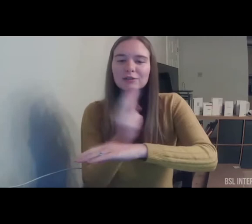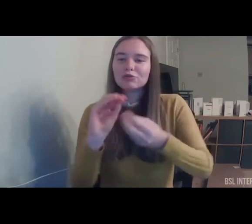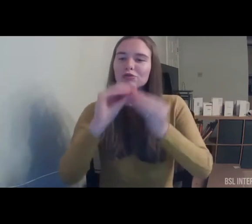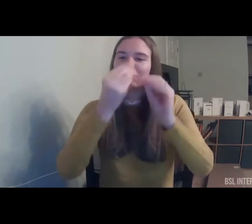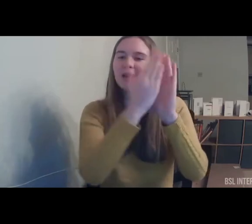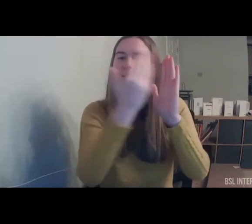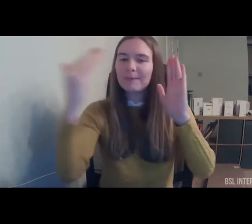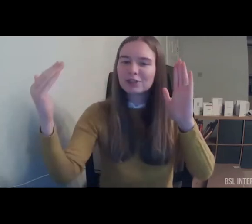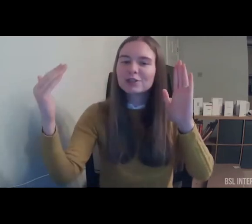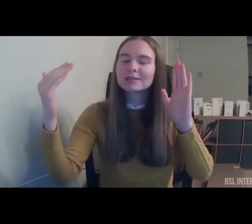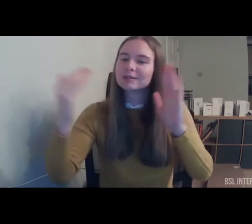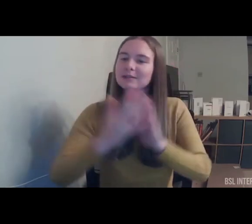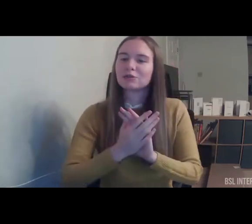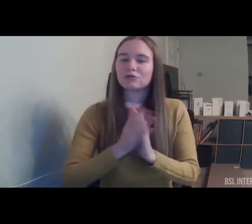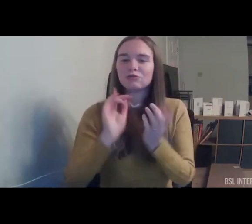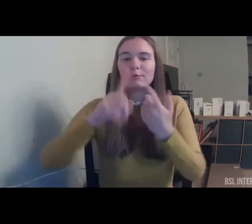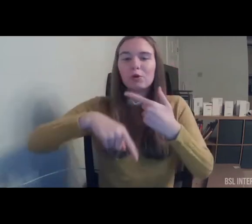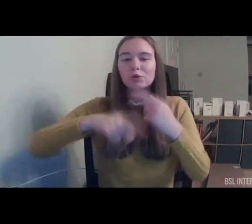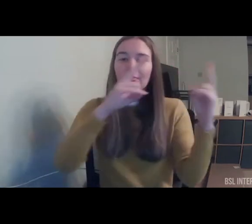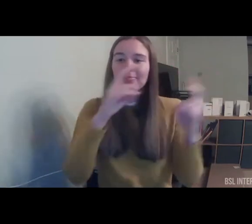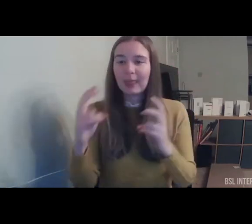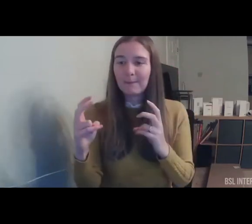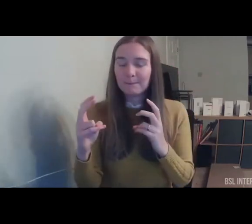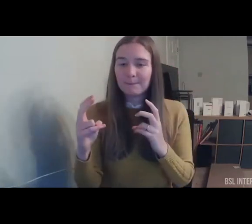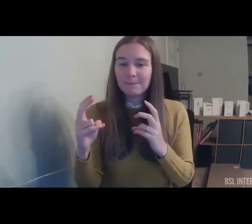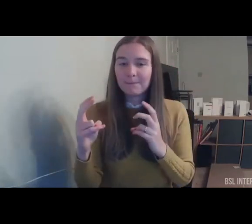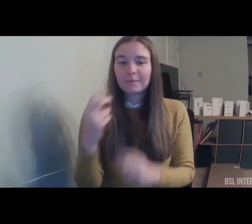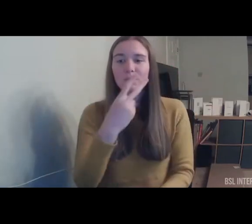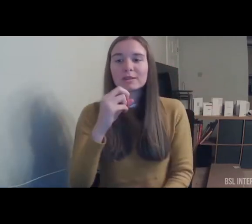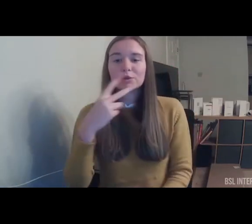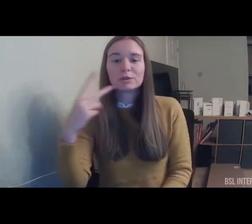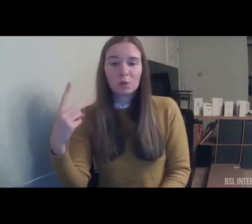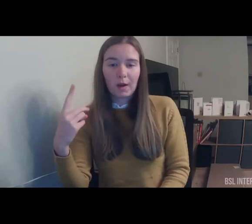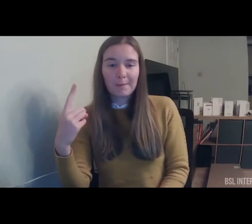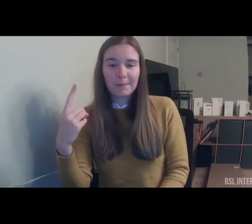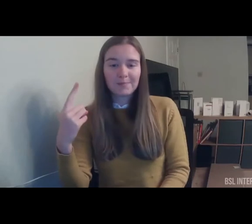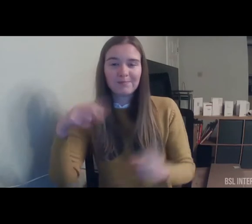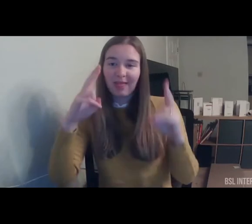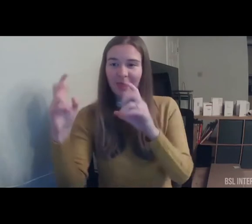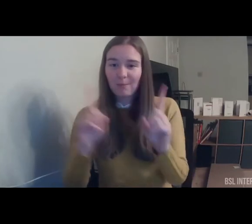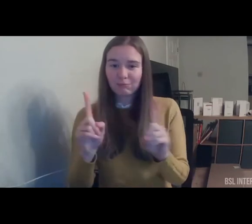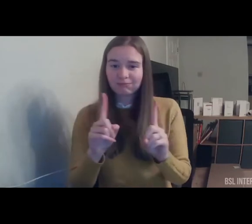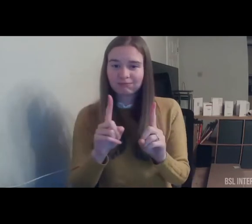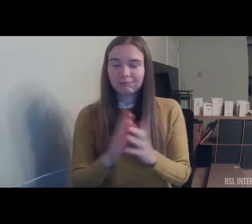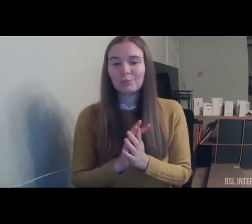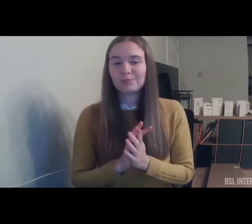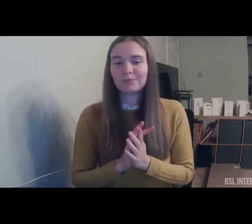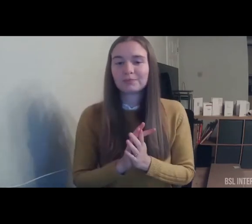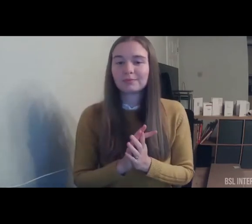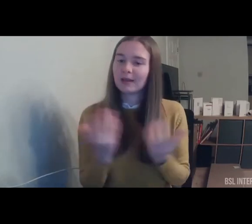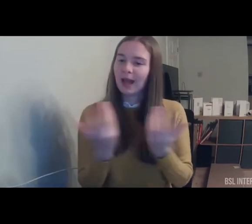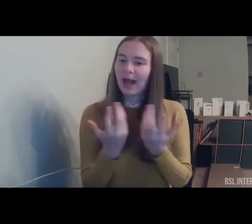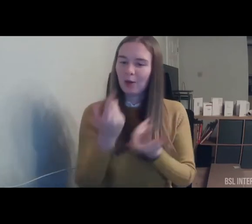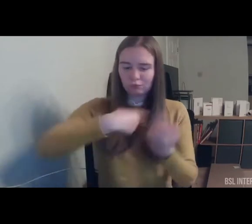that respond to a theme. For 2021, as Nicole said, the theme is how will we live together,